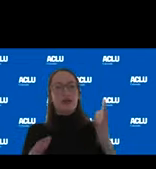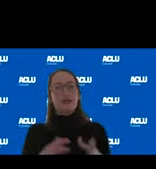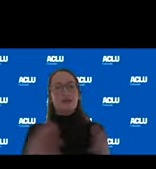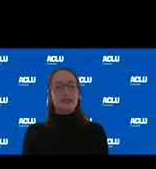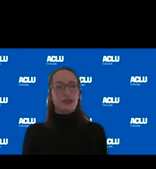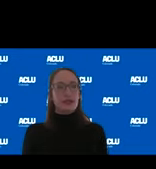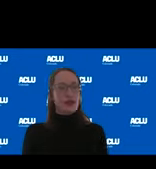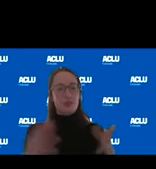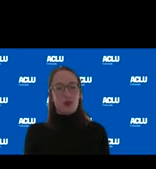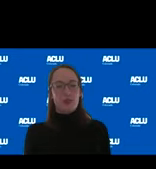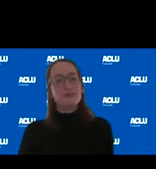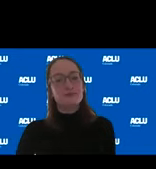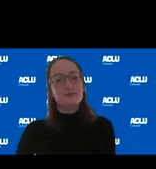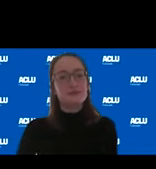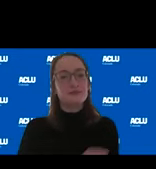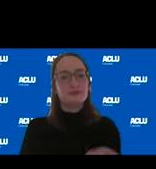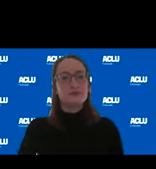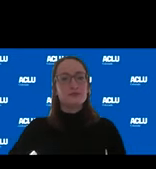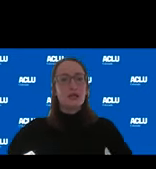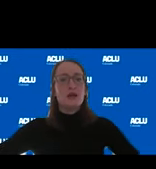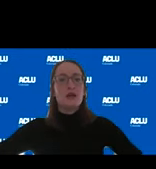they're considered more open.